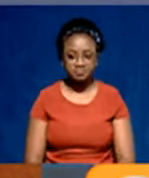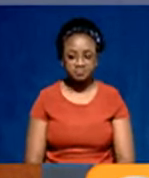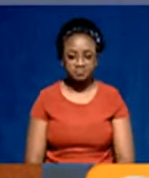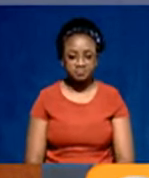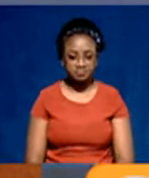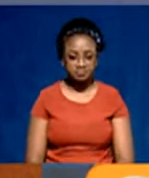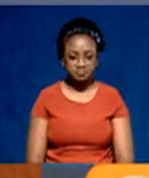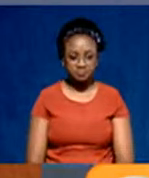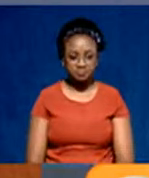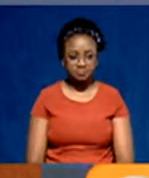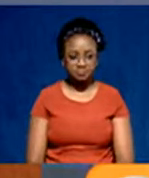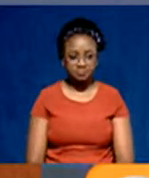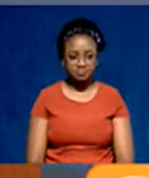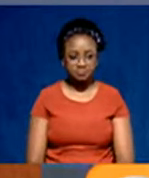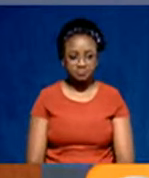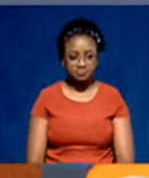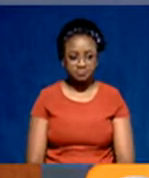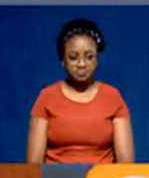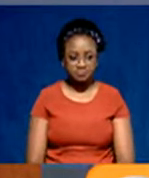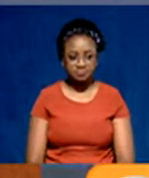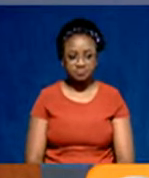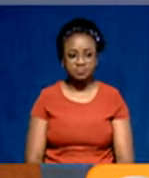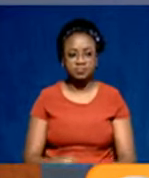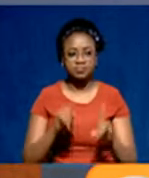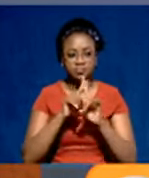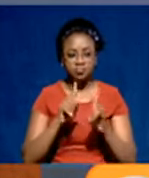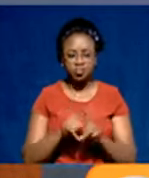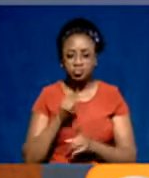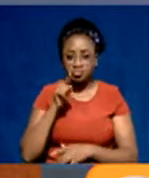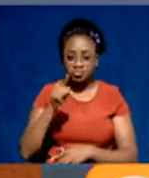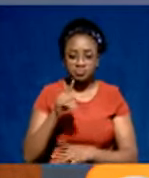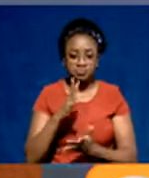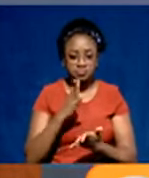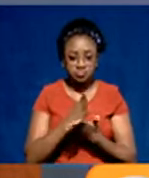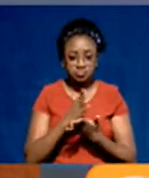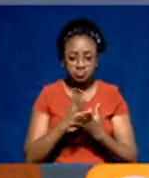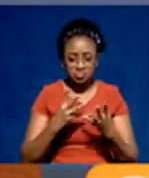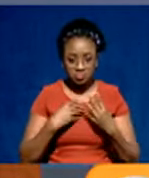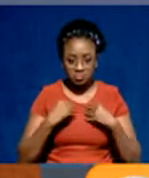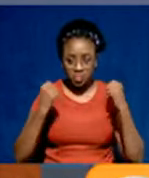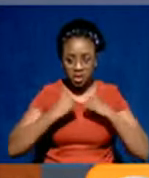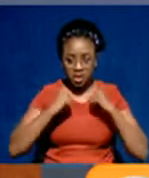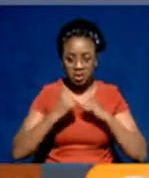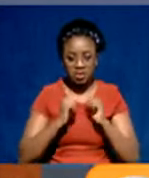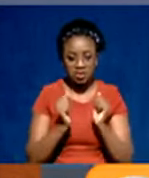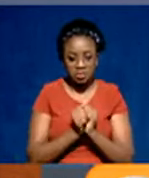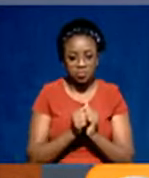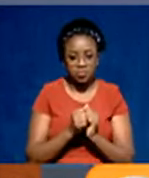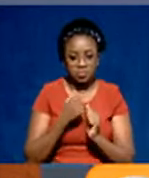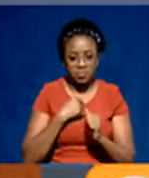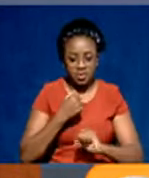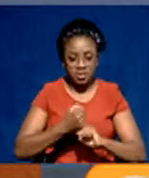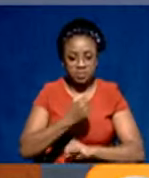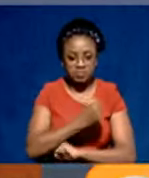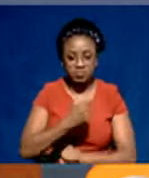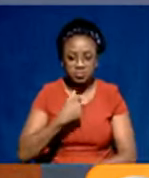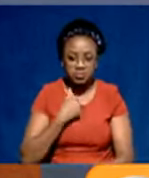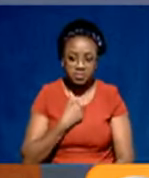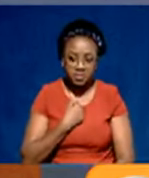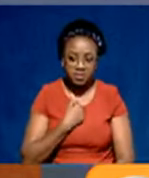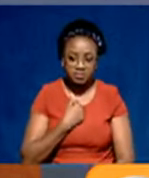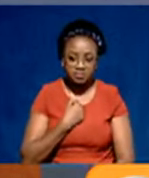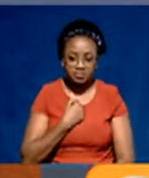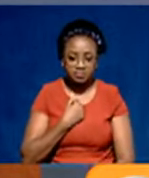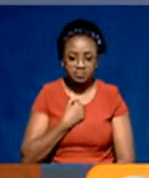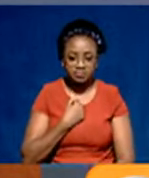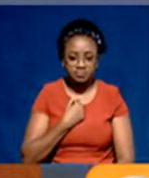He was also inspired by the story and he agreed to stay with me, to sponsor me. And he